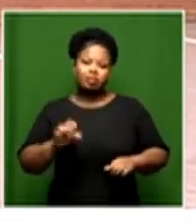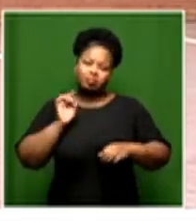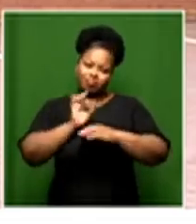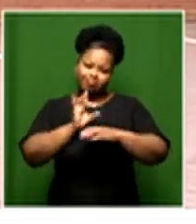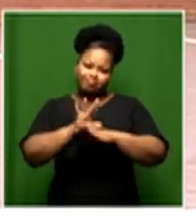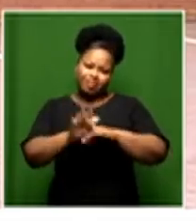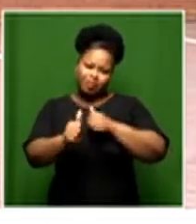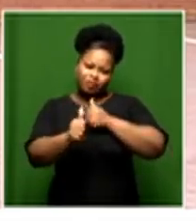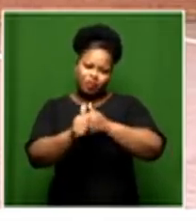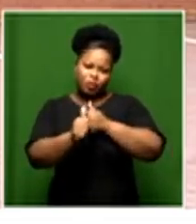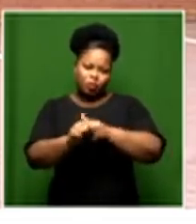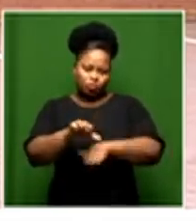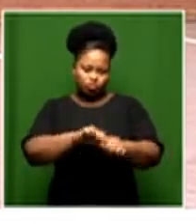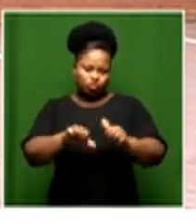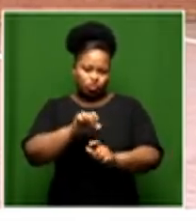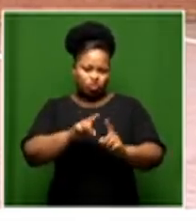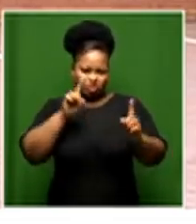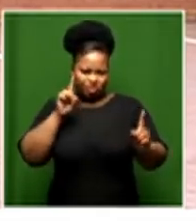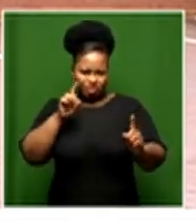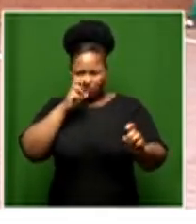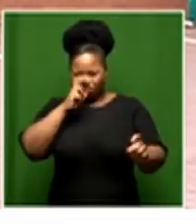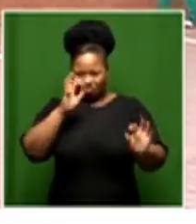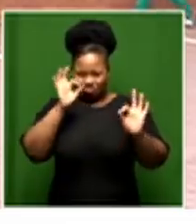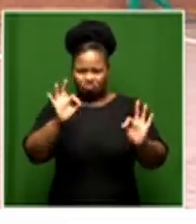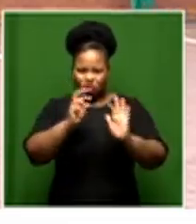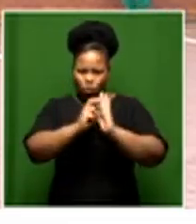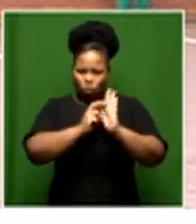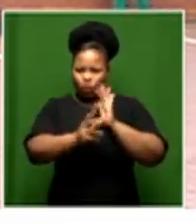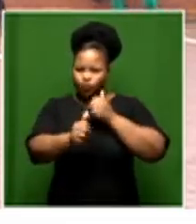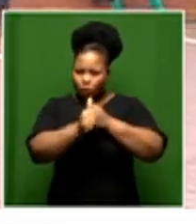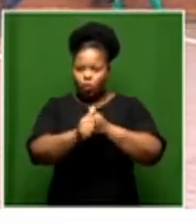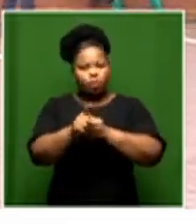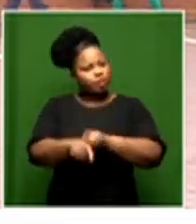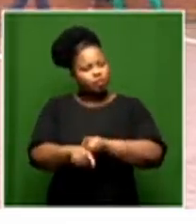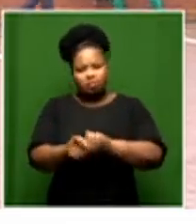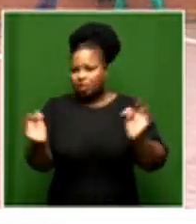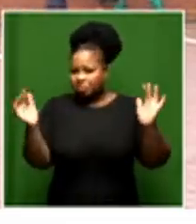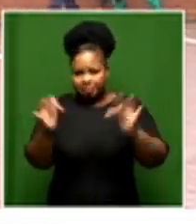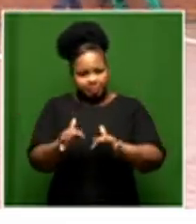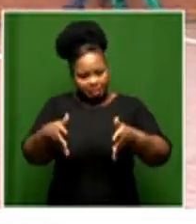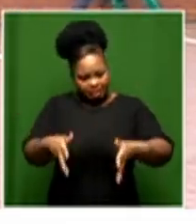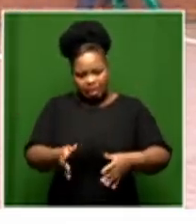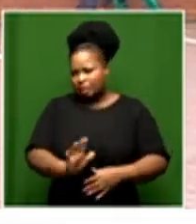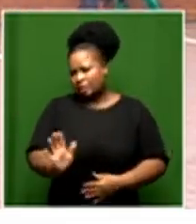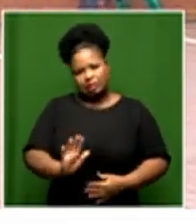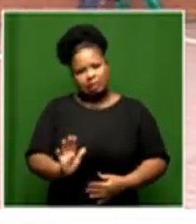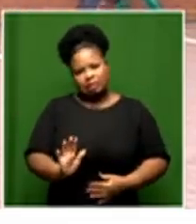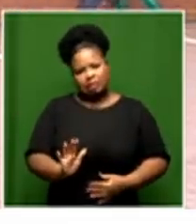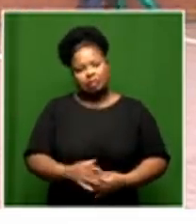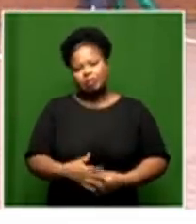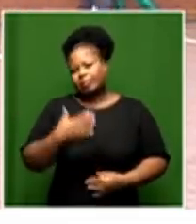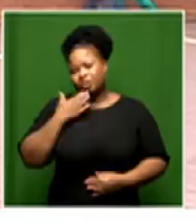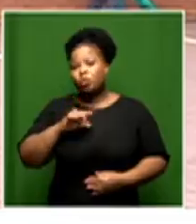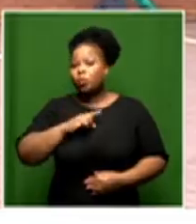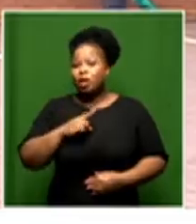to adhere to strict social distancing regulations. People are asked not to come as,